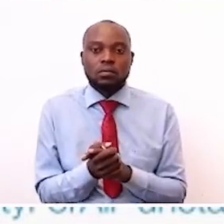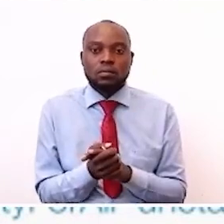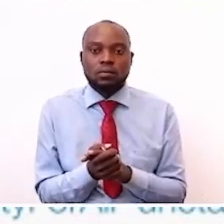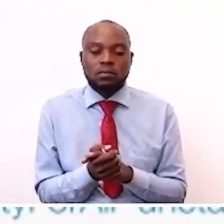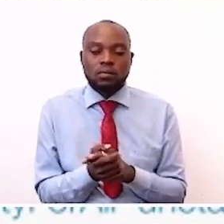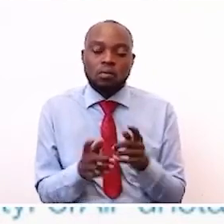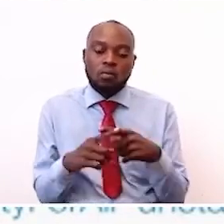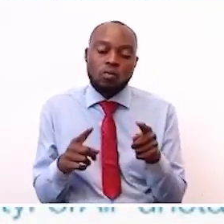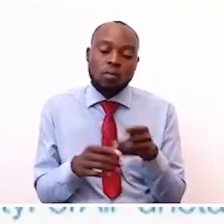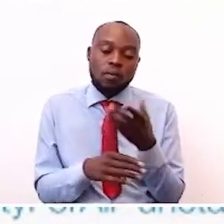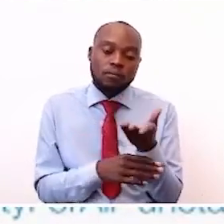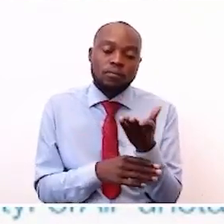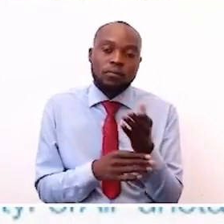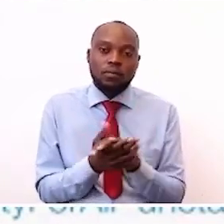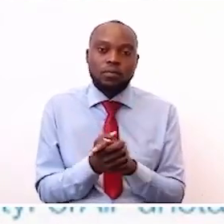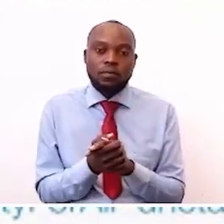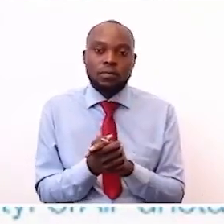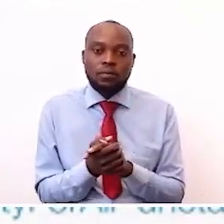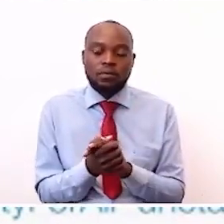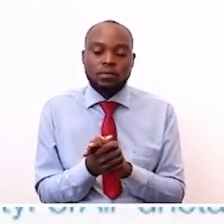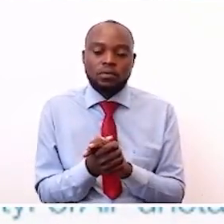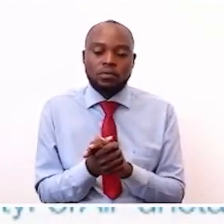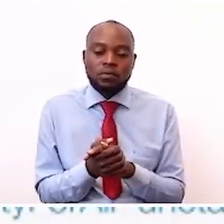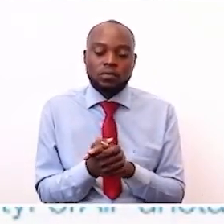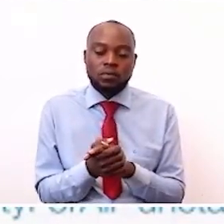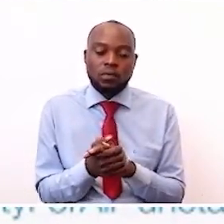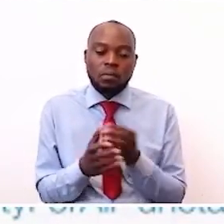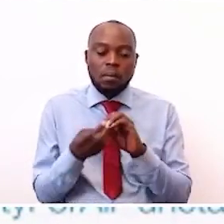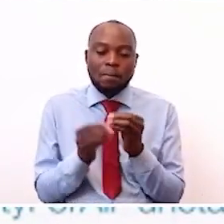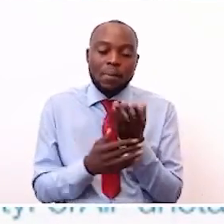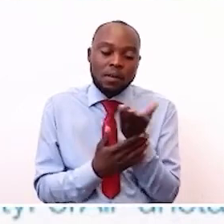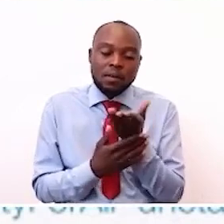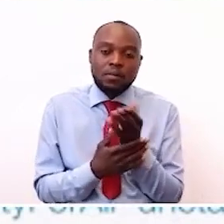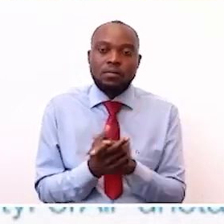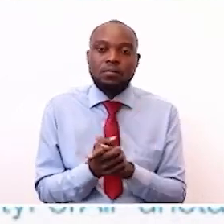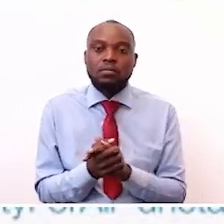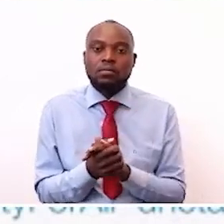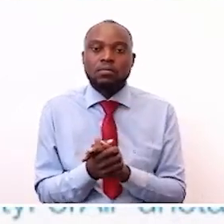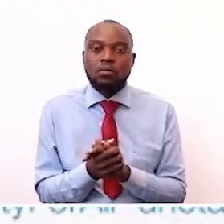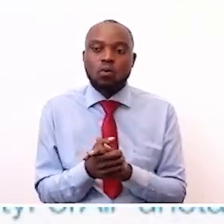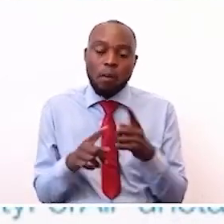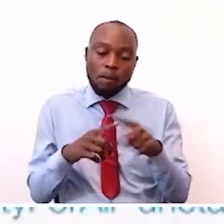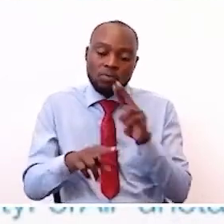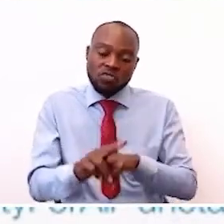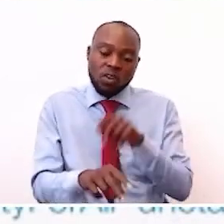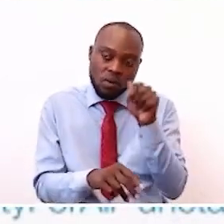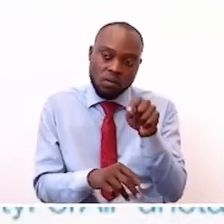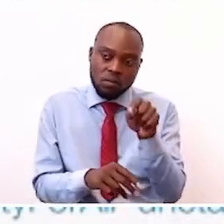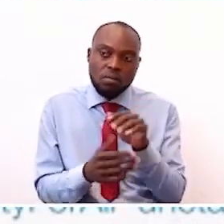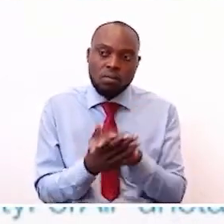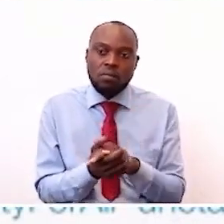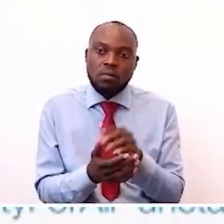it has worsened for LICs and for upper mix and for lower mix. At the same time, UNCTAD